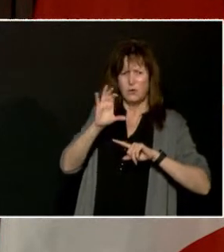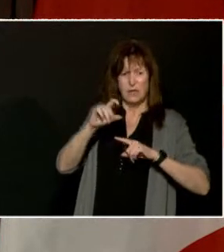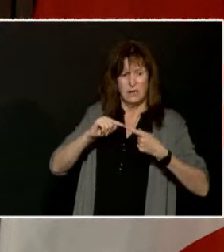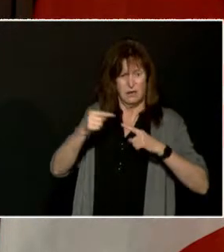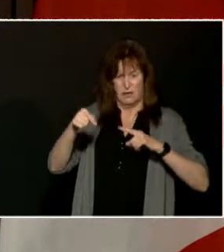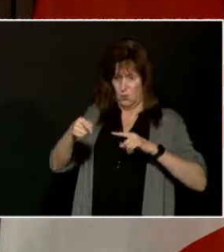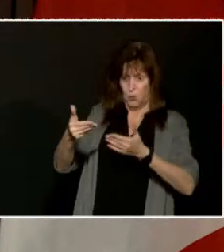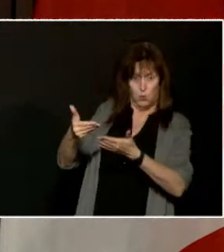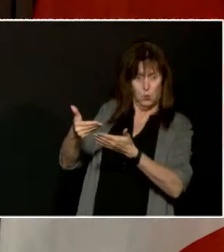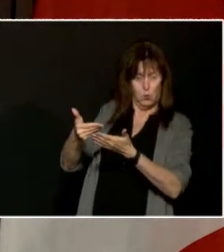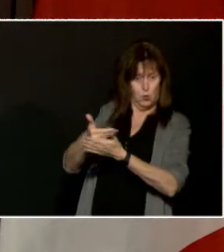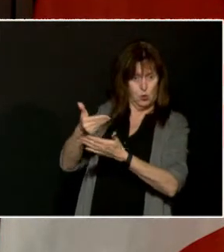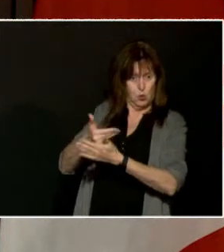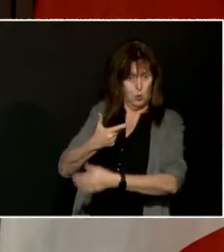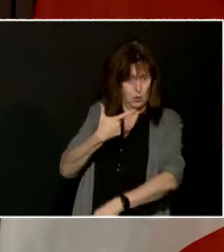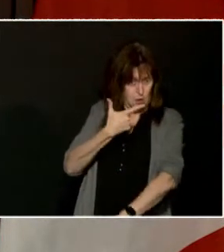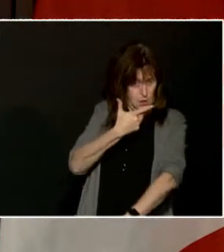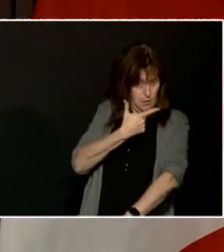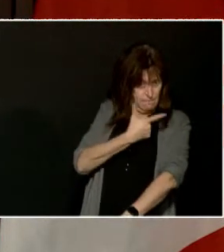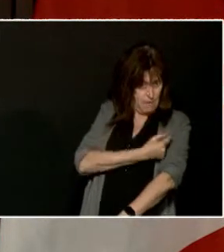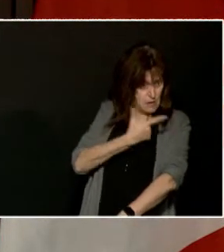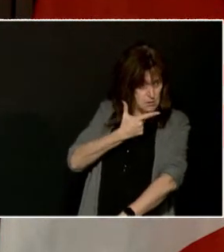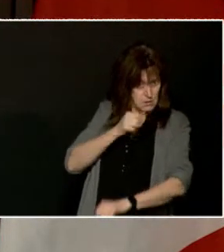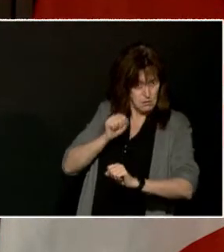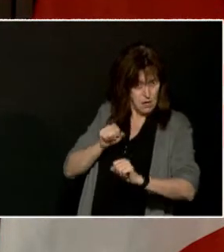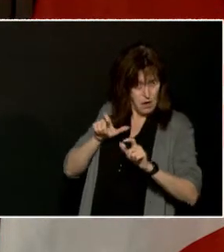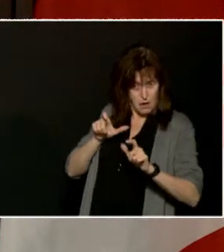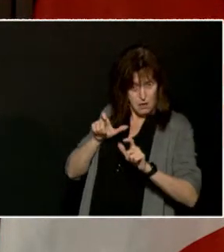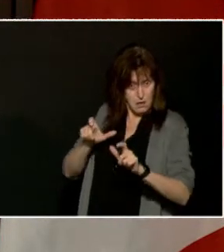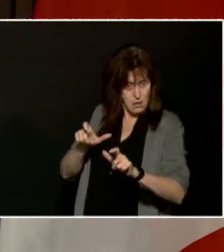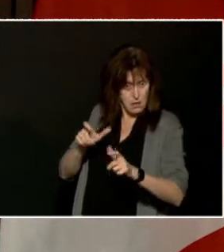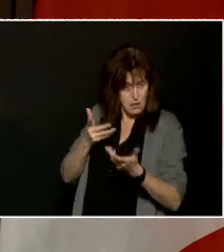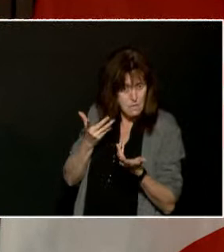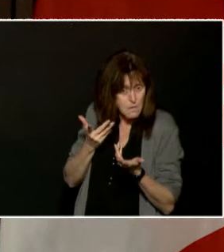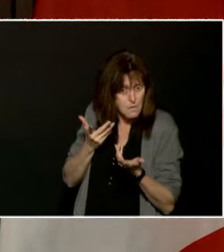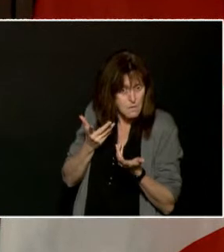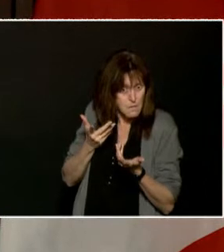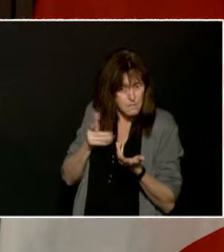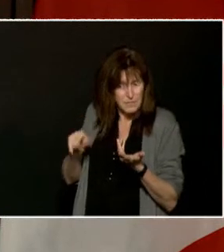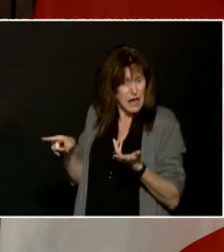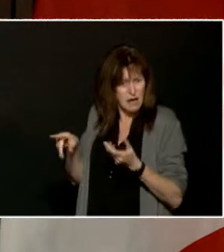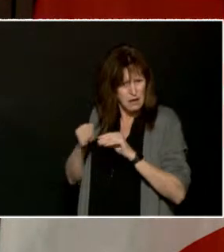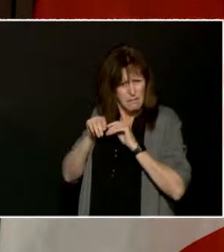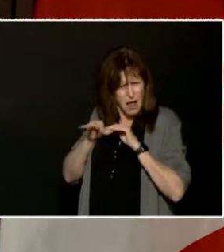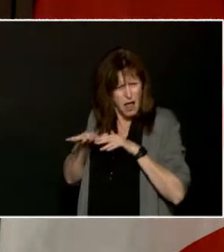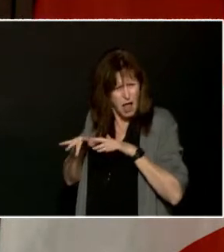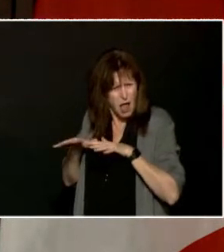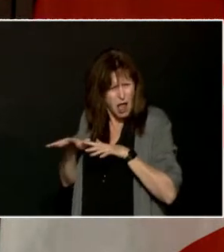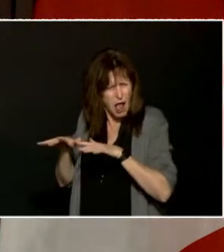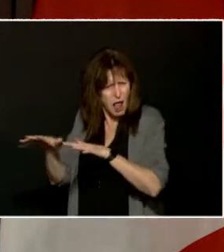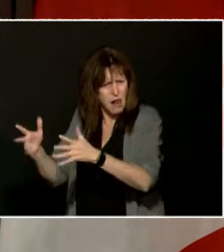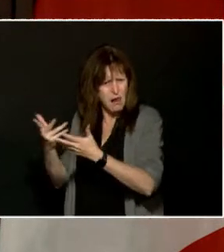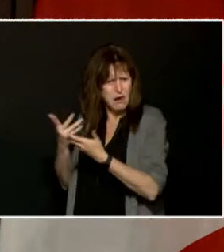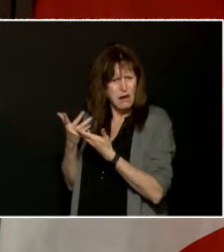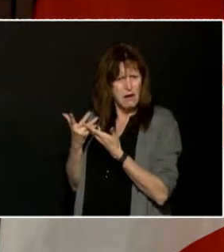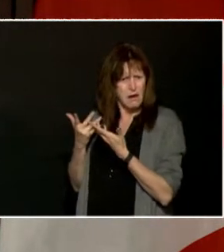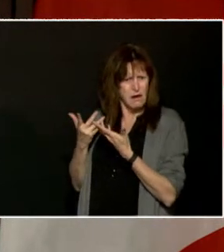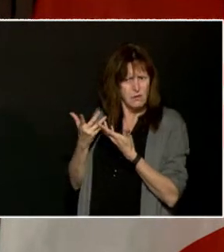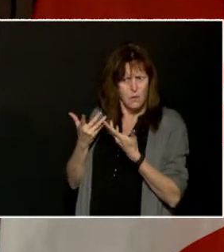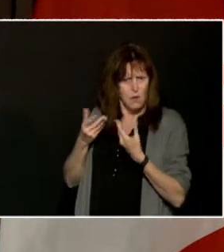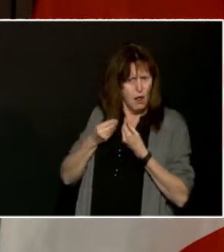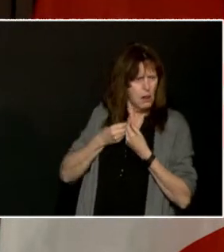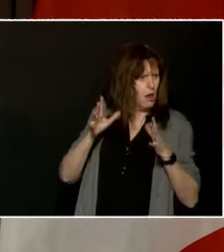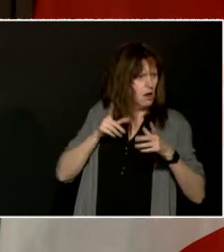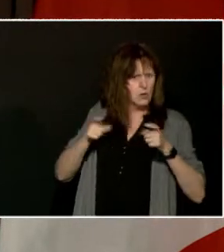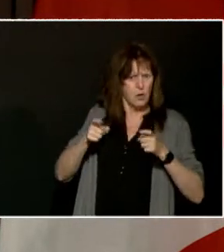respond to vaccines, enters the province from abroad or spreads widely, we may lose control. But the fewer cases